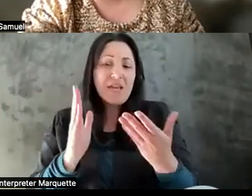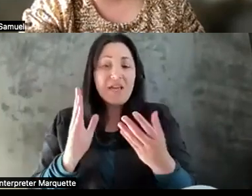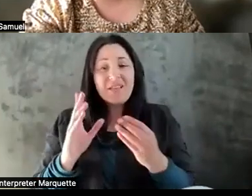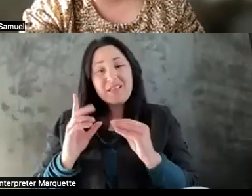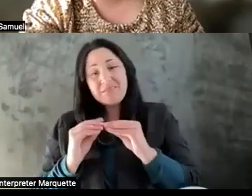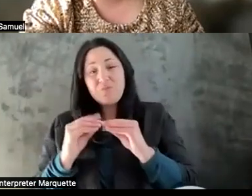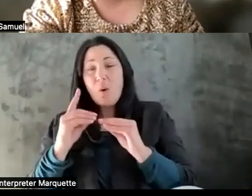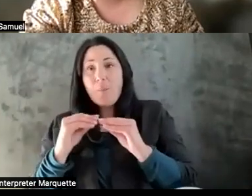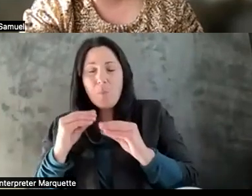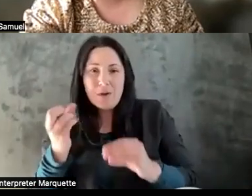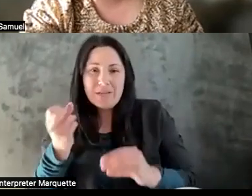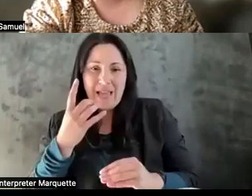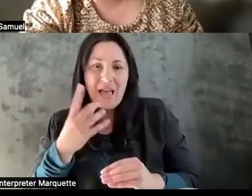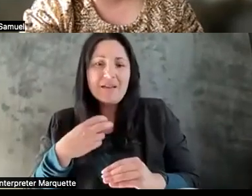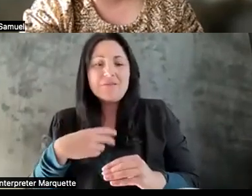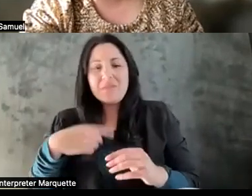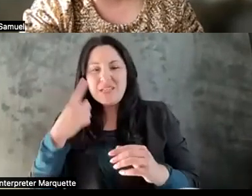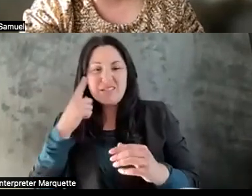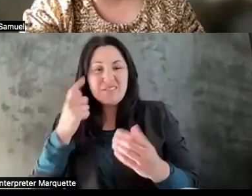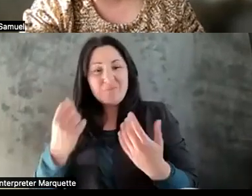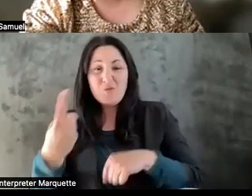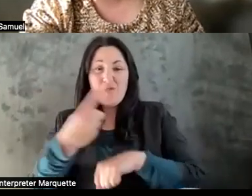do run out during the day.